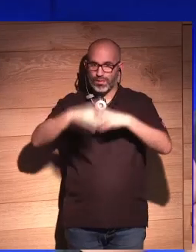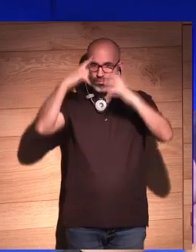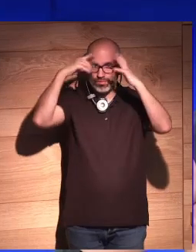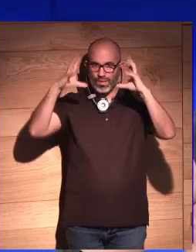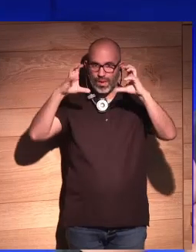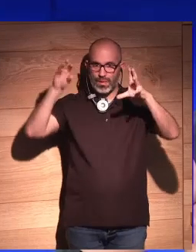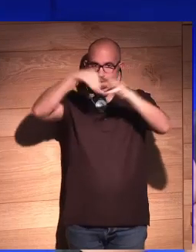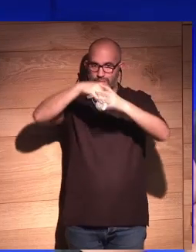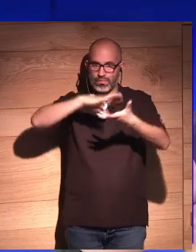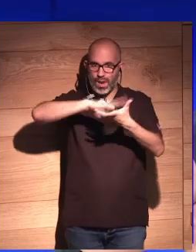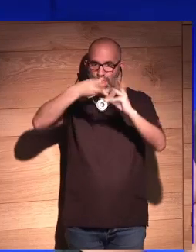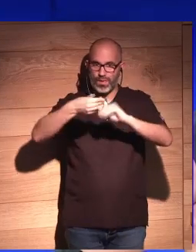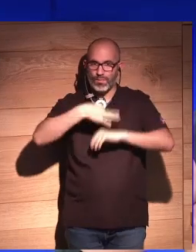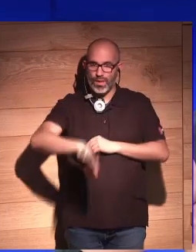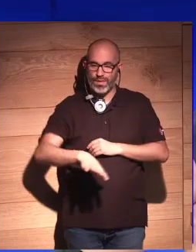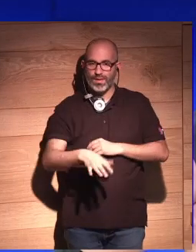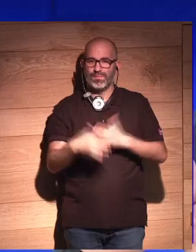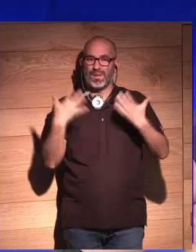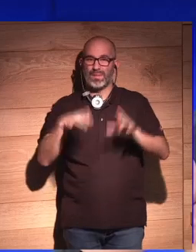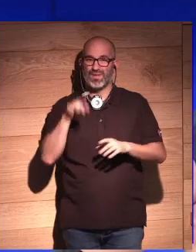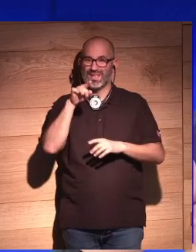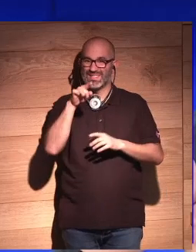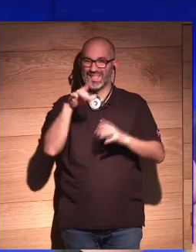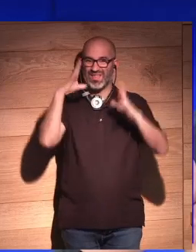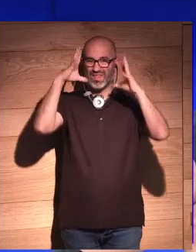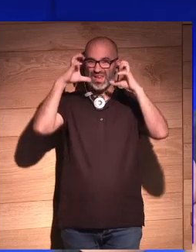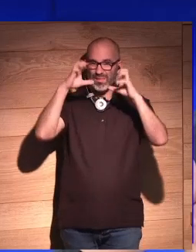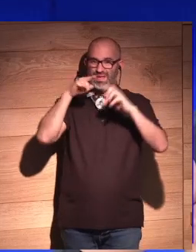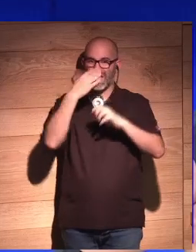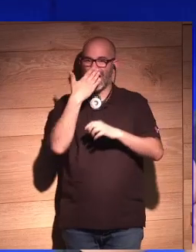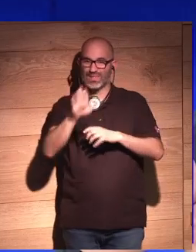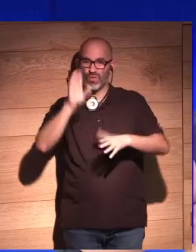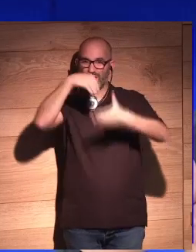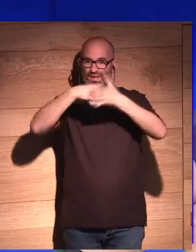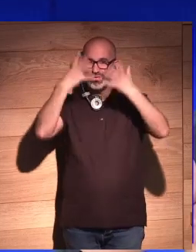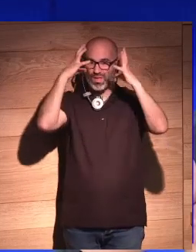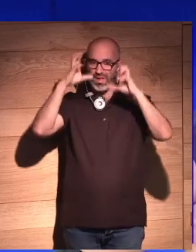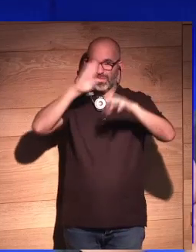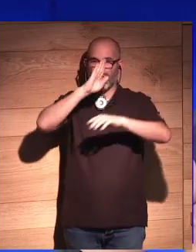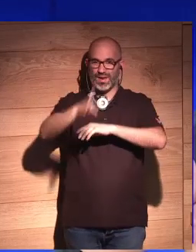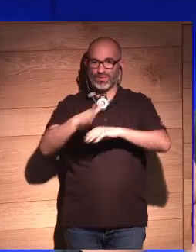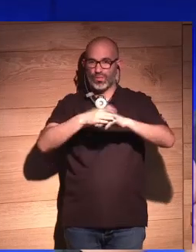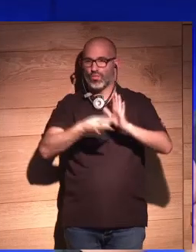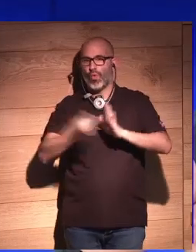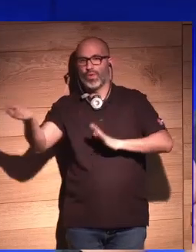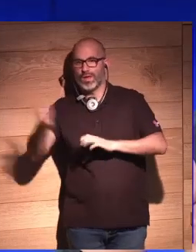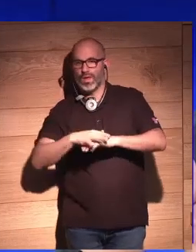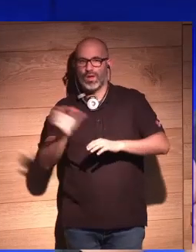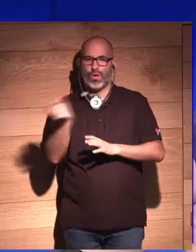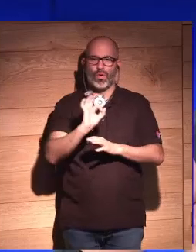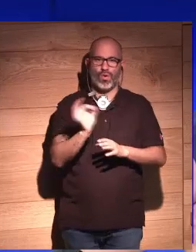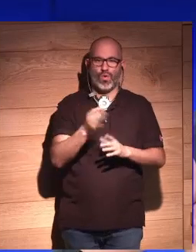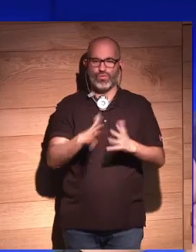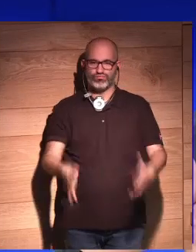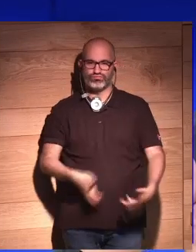engagement of the fight or flight brain that VR brings. And so it's all real, right? Like, film engages